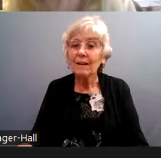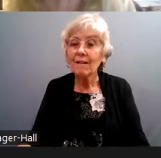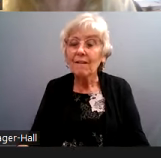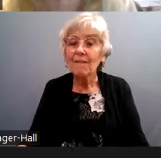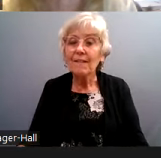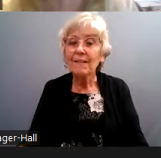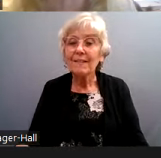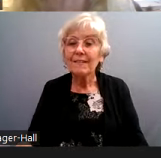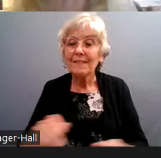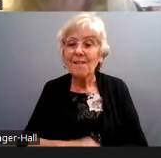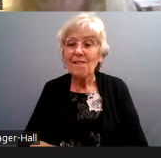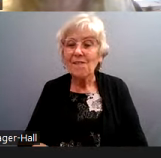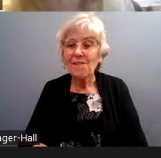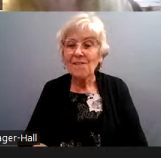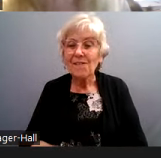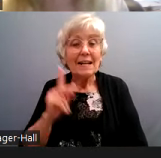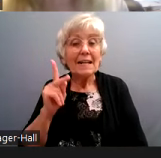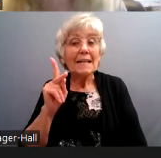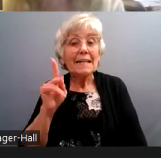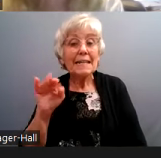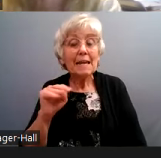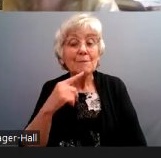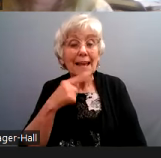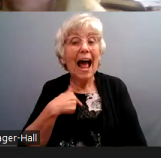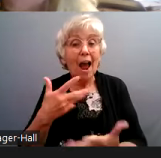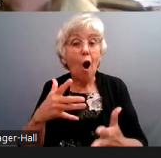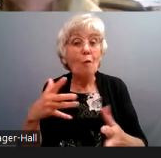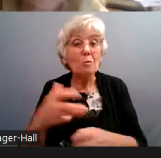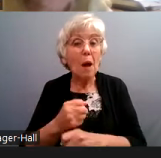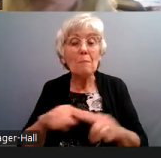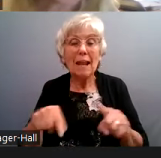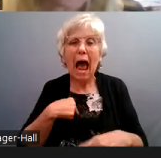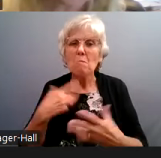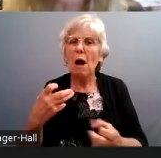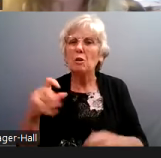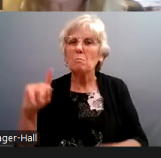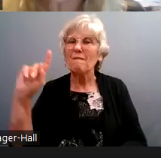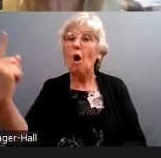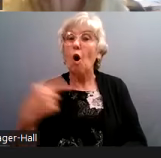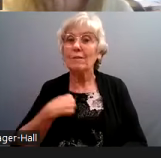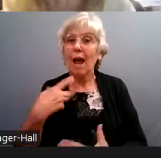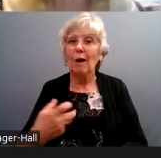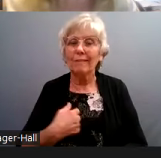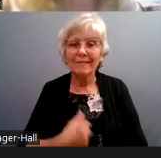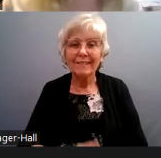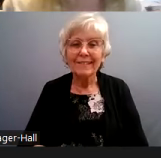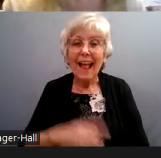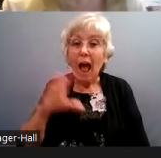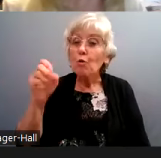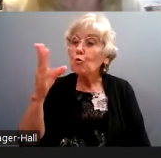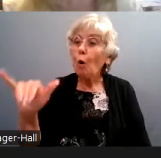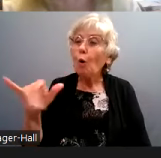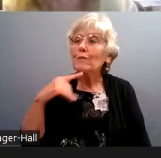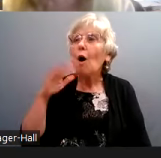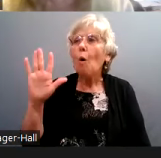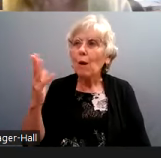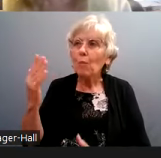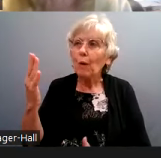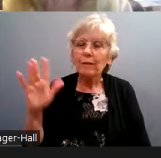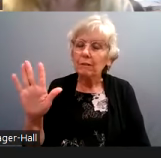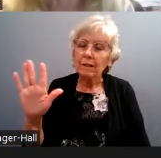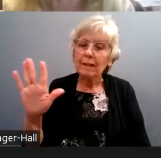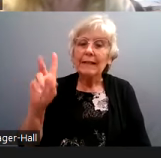Kim said, I already won. I just wanted to be first. And Corey said, oh, wait a minute. Wait. Okay, we got a confusion here.